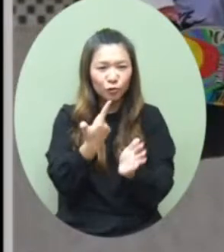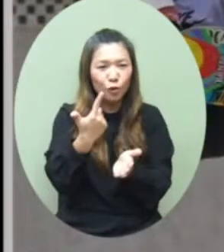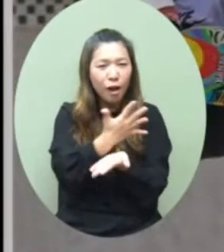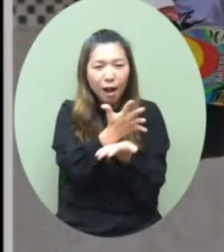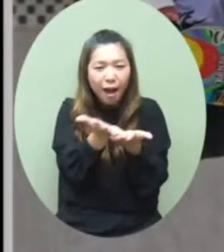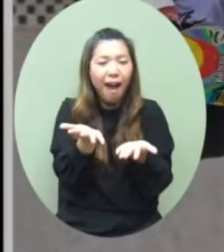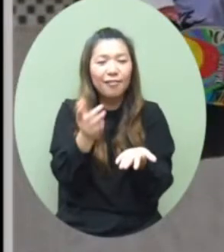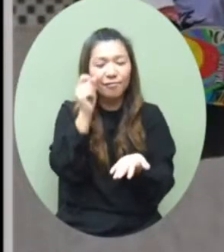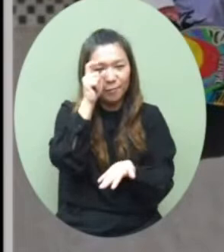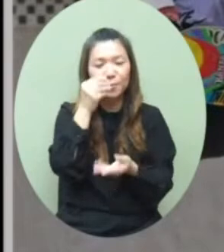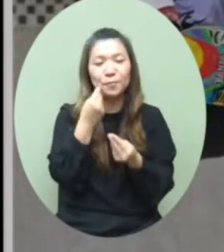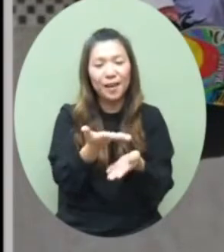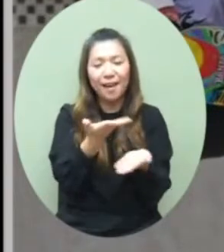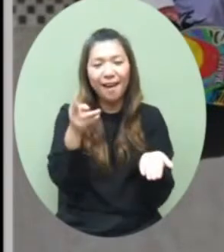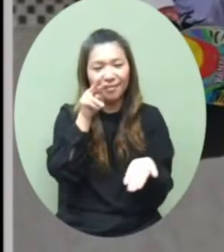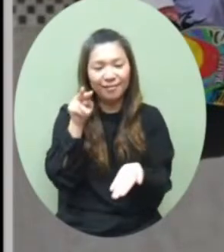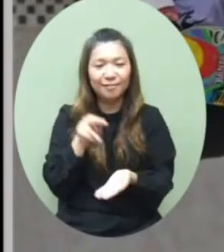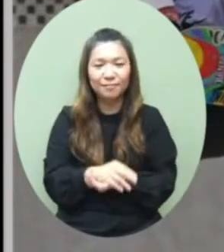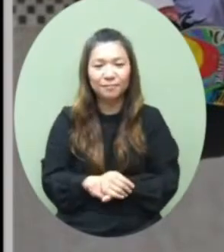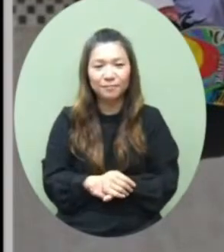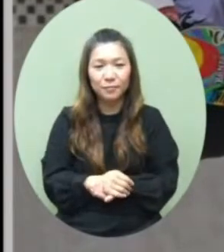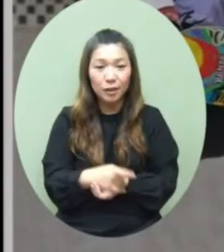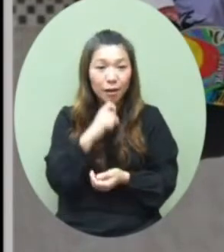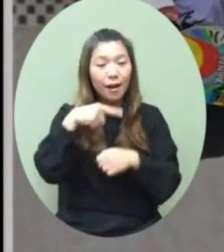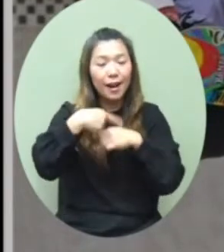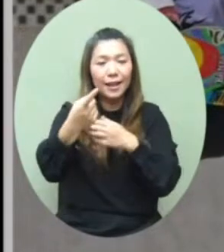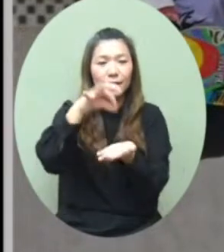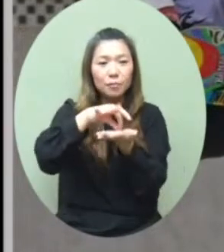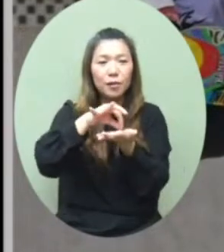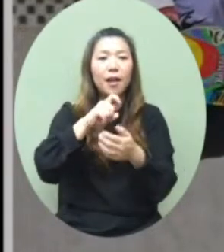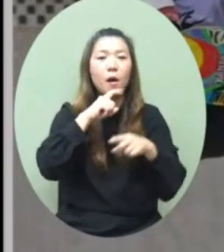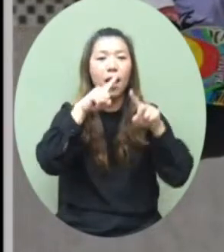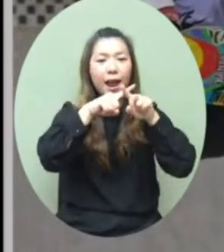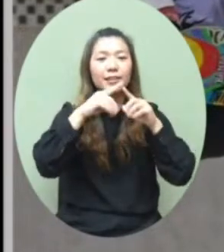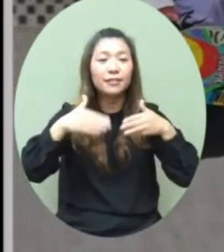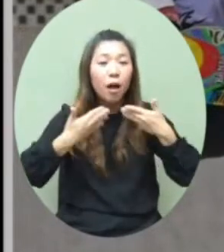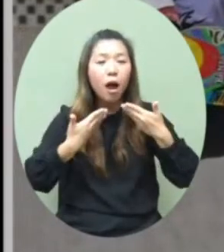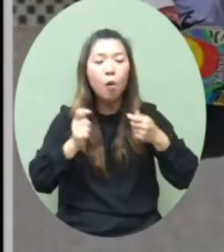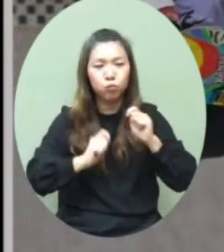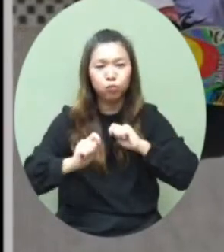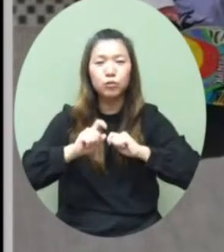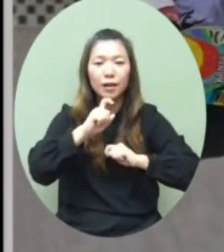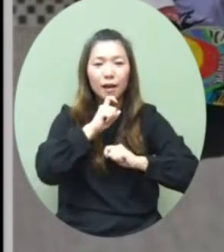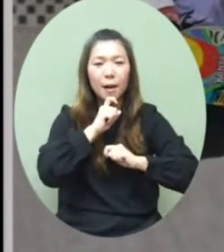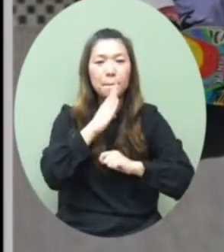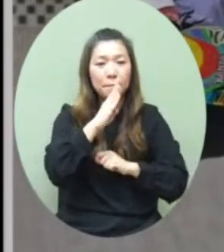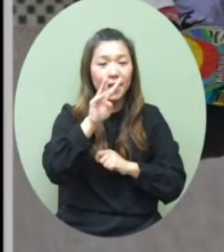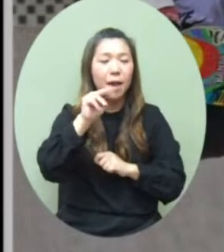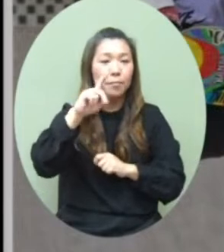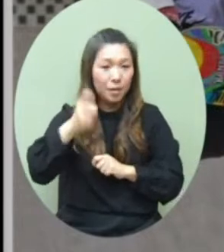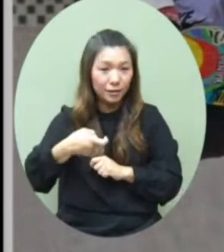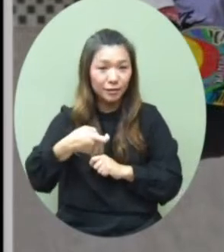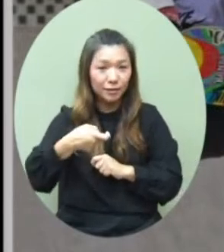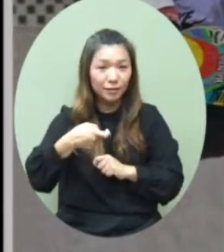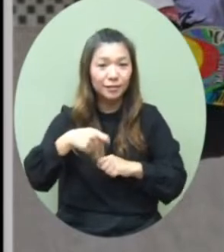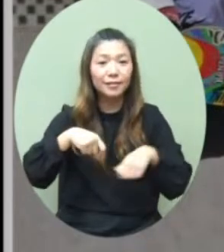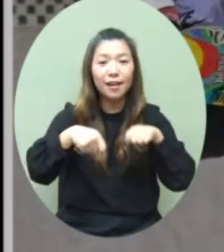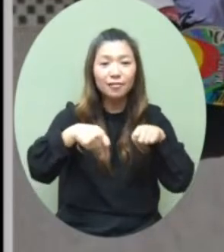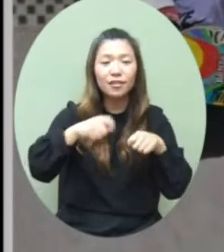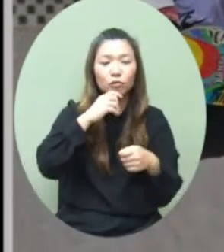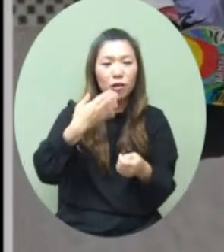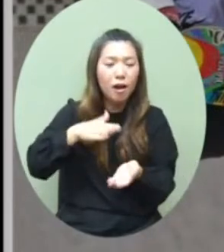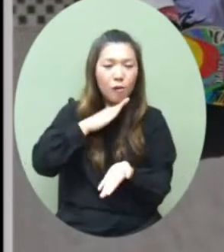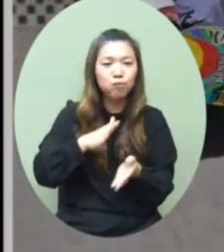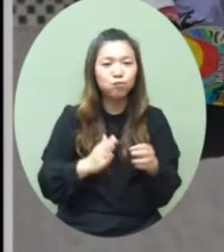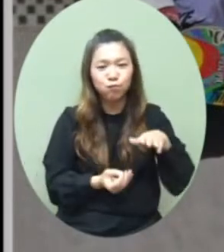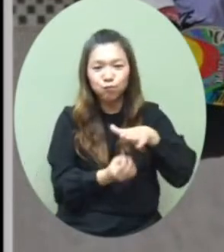new experiences while showing the diverse culture of Hong Kong. We will add X Game elements. We will